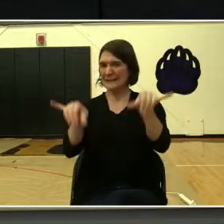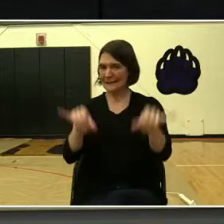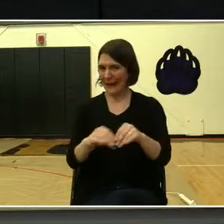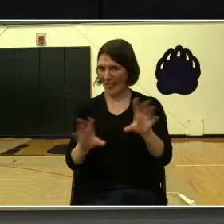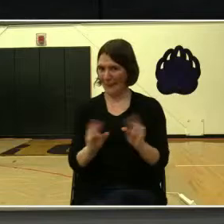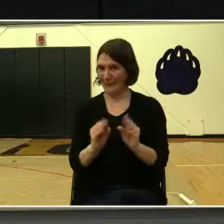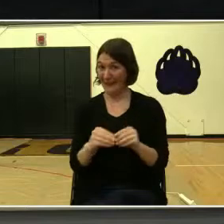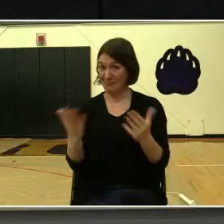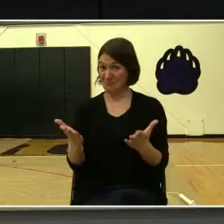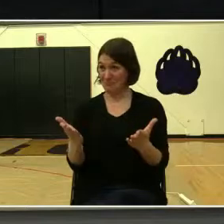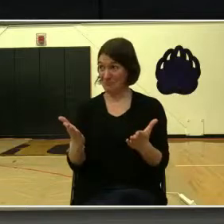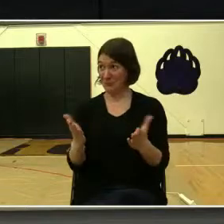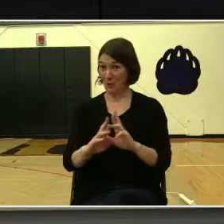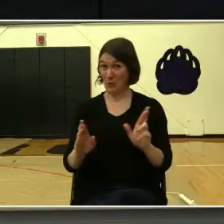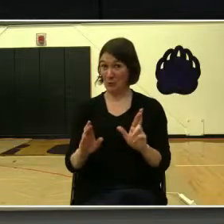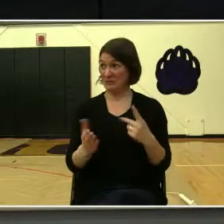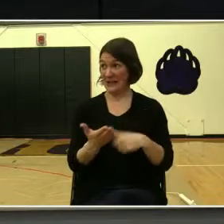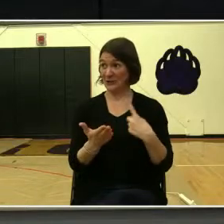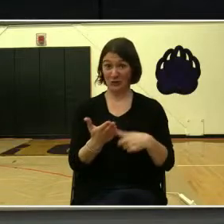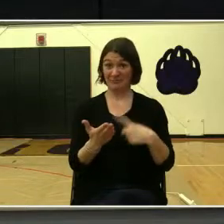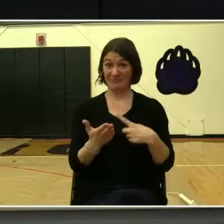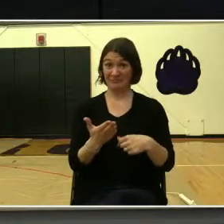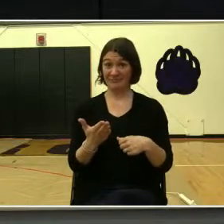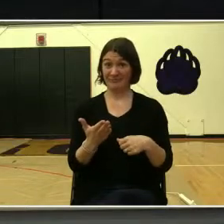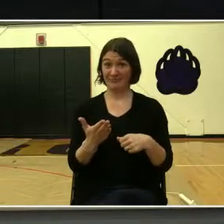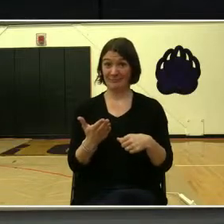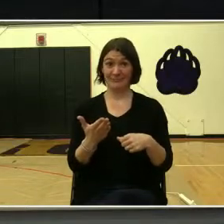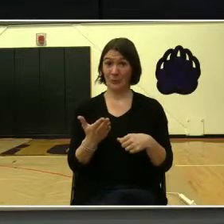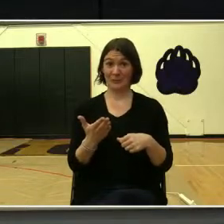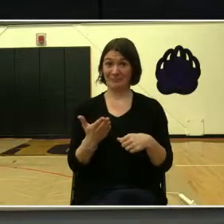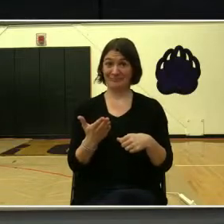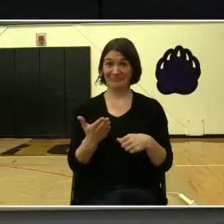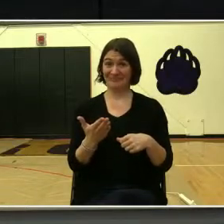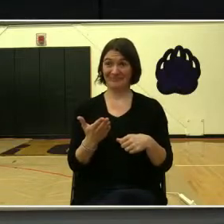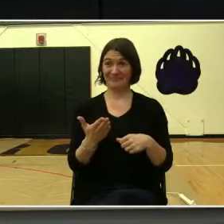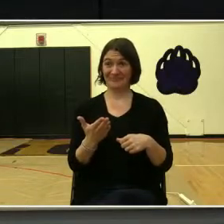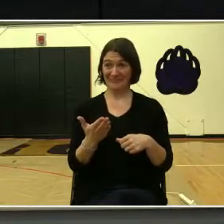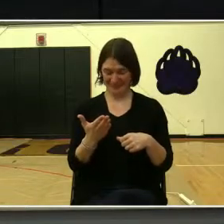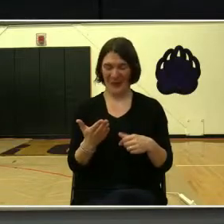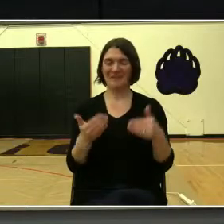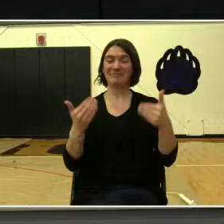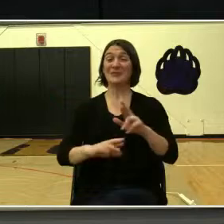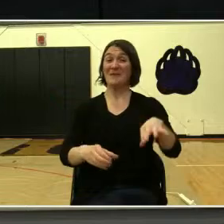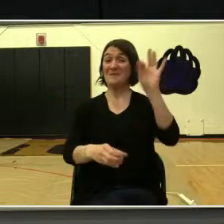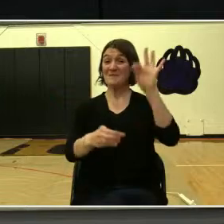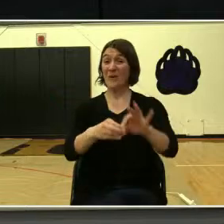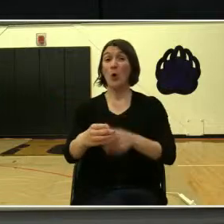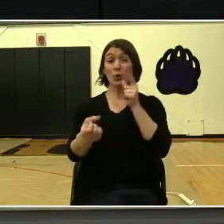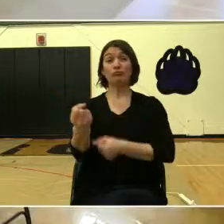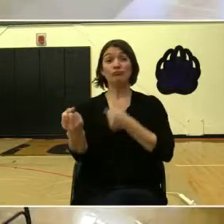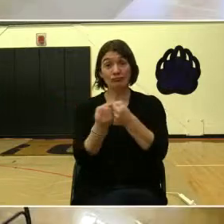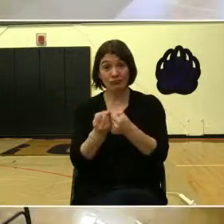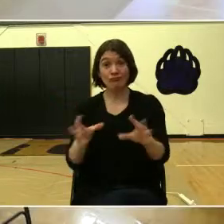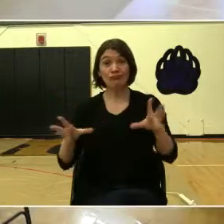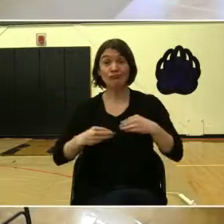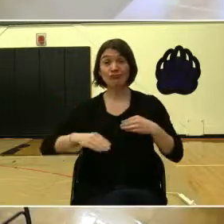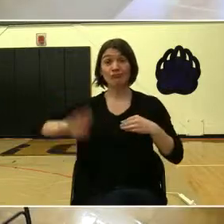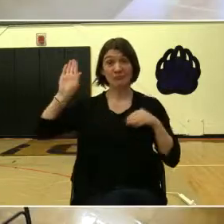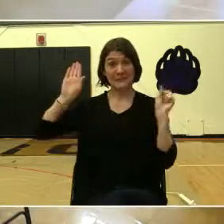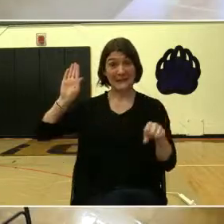to remain in the meeting is there any discussion seeing none all those in favor please rise and